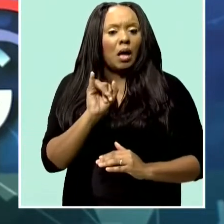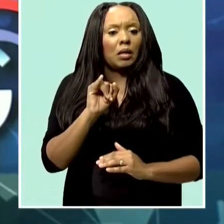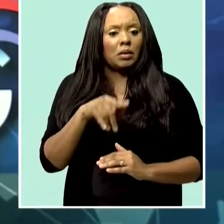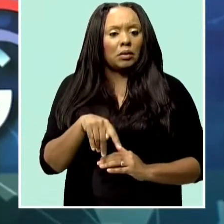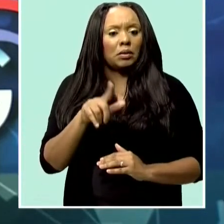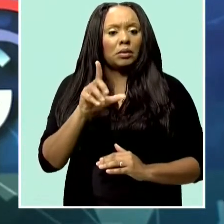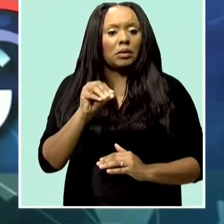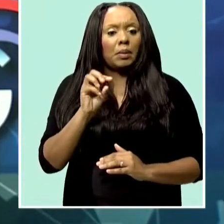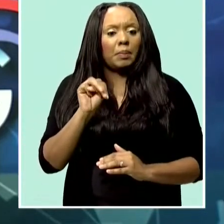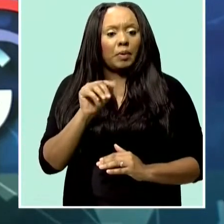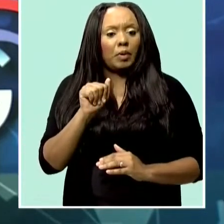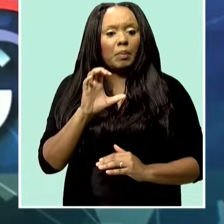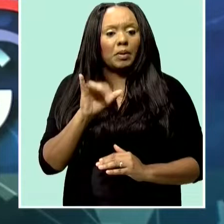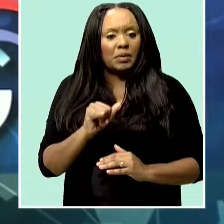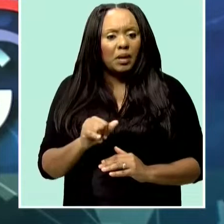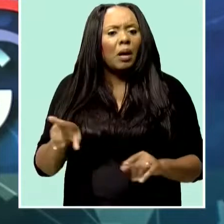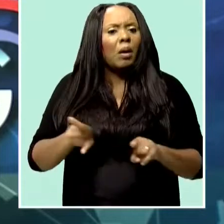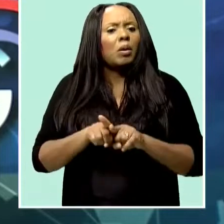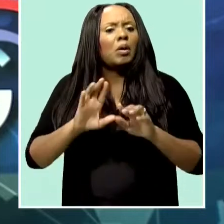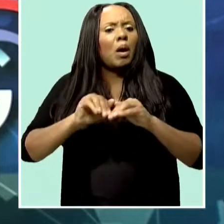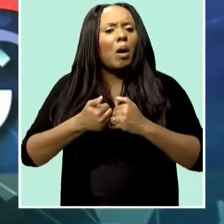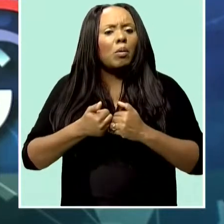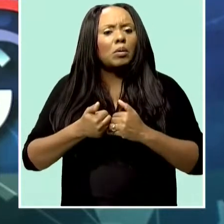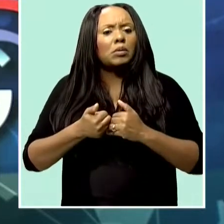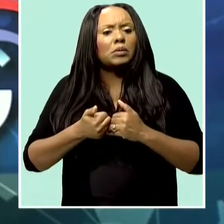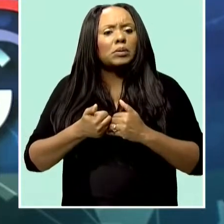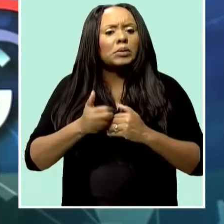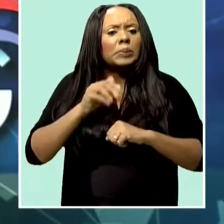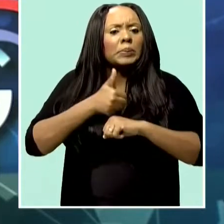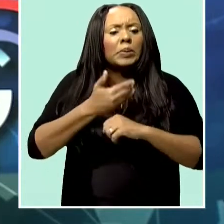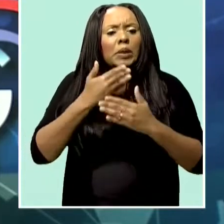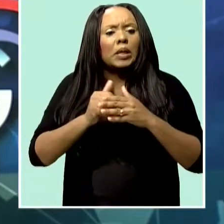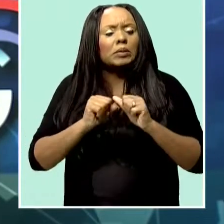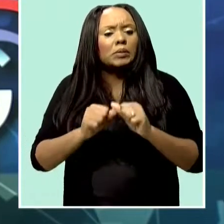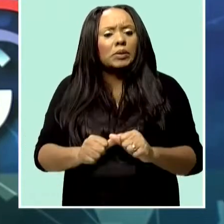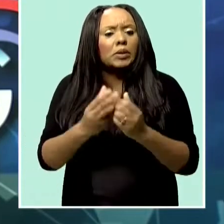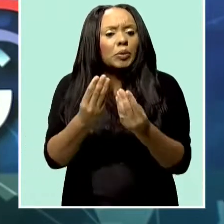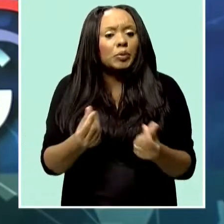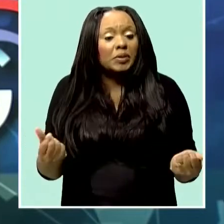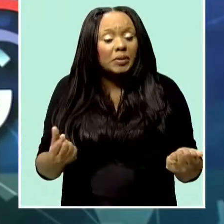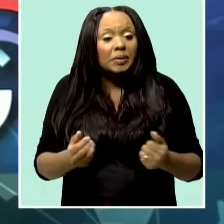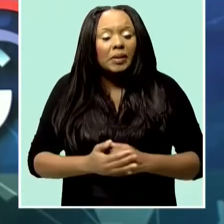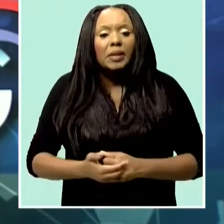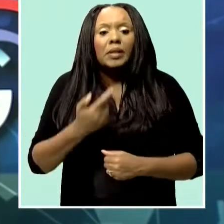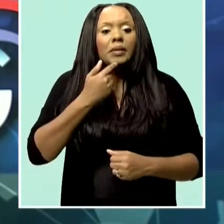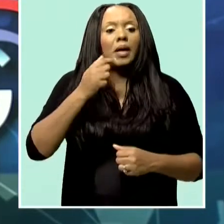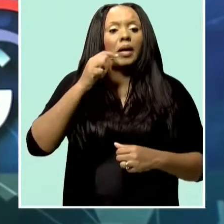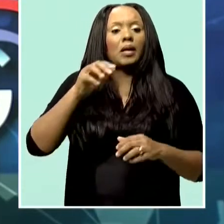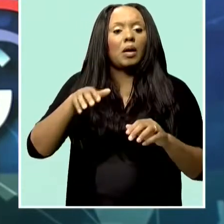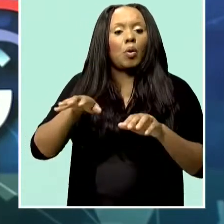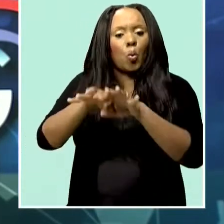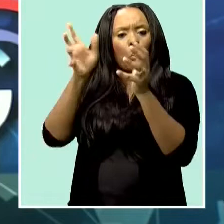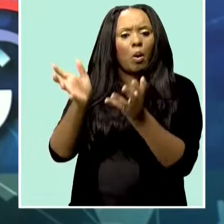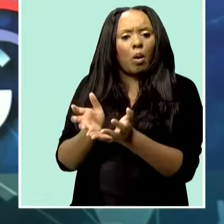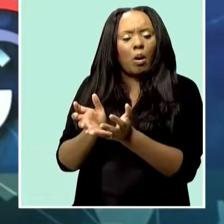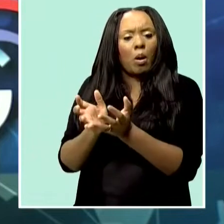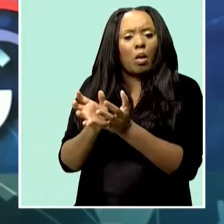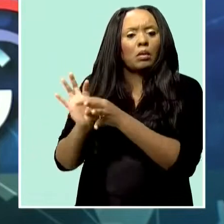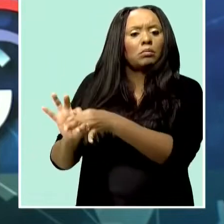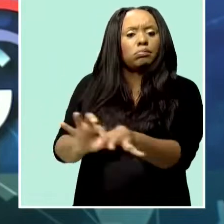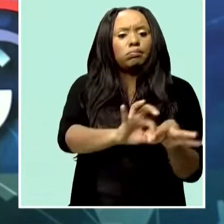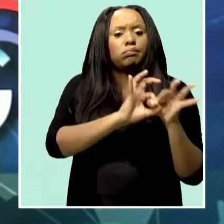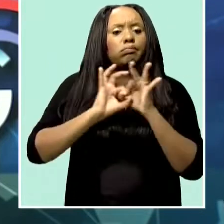and sustainable solutions. Ms. Motley, who spoke about the lessons which Kofi Annan gave, said global solidarity was among them, and